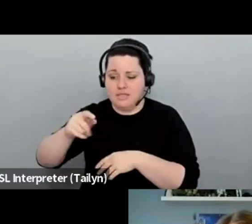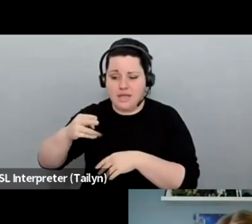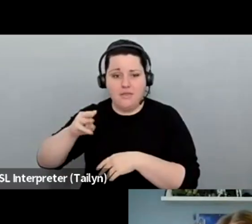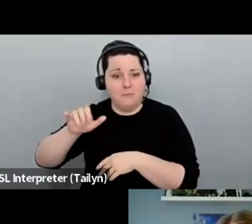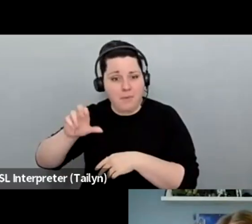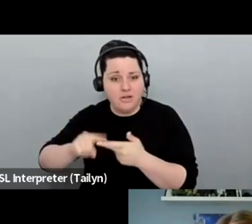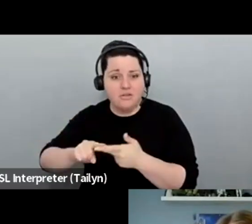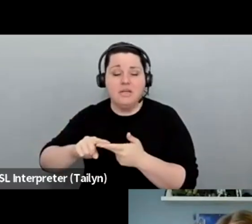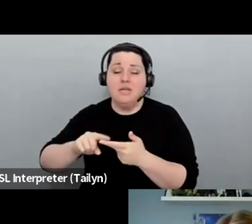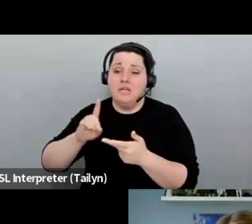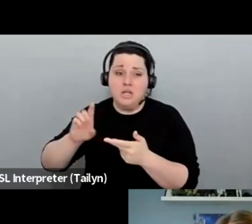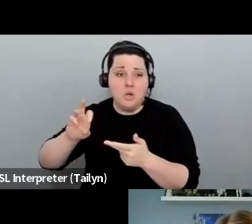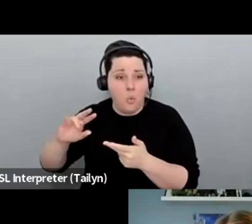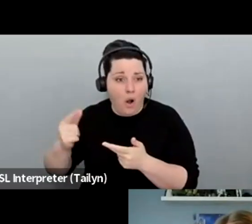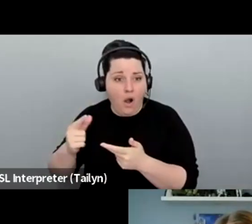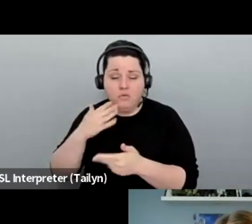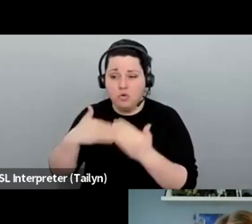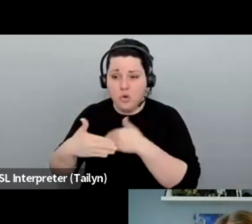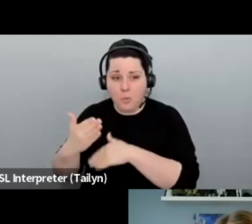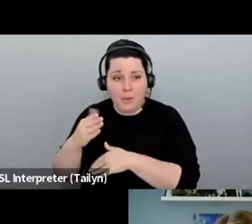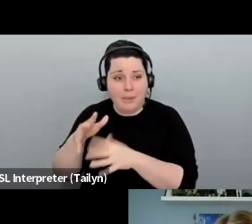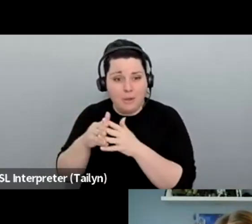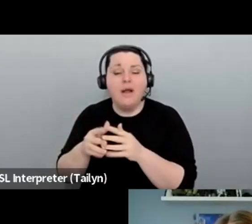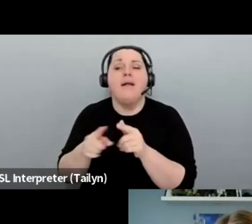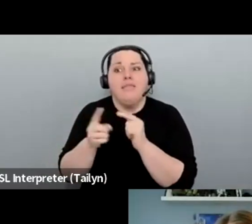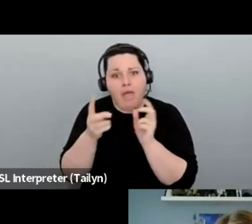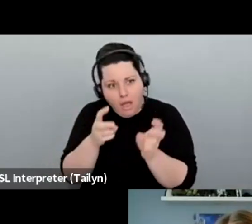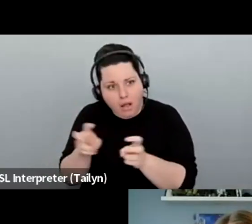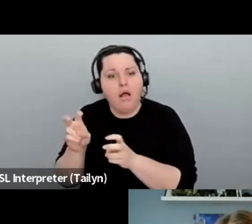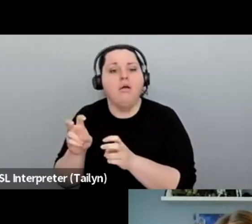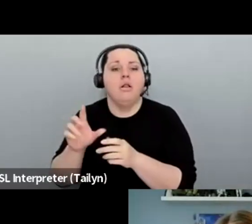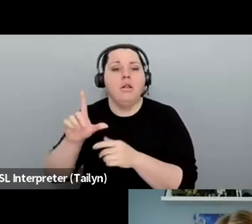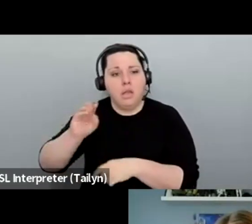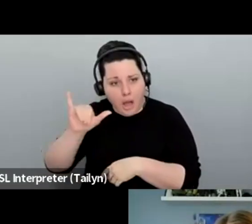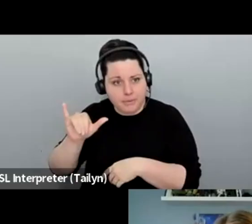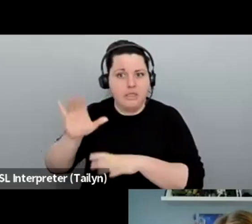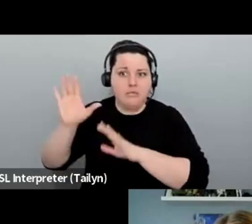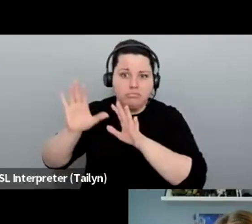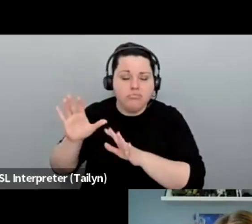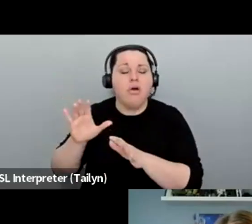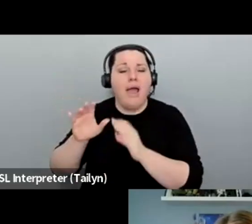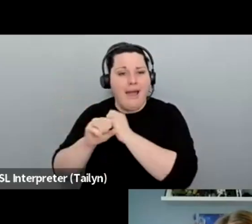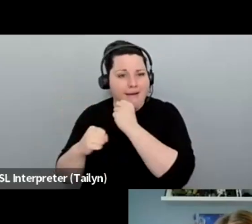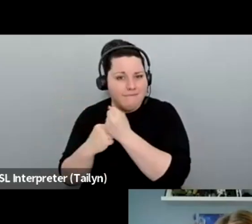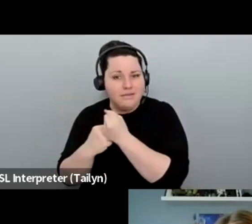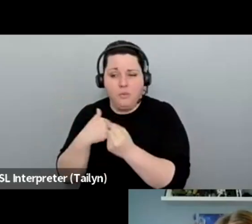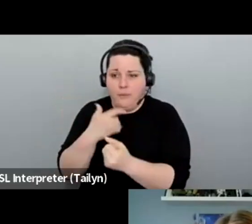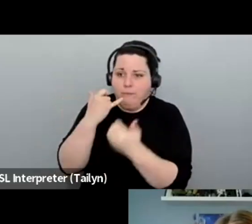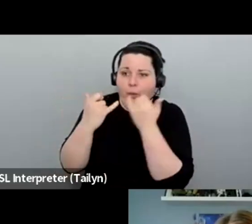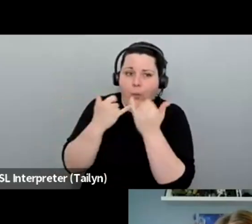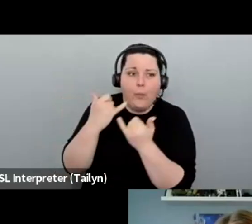Good Morning America. And then we moved from there into actual lobbying and advocacy, where we would be on the